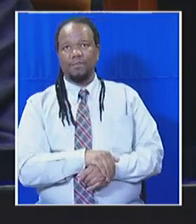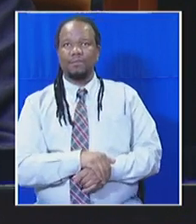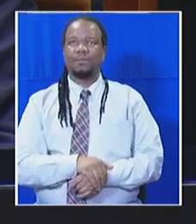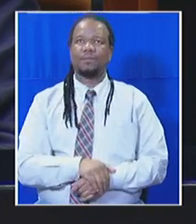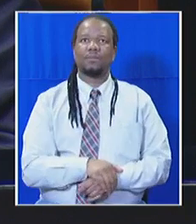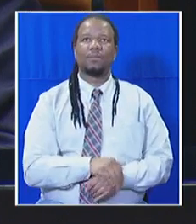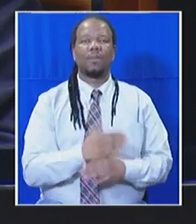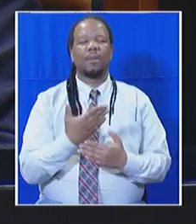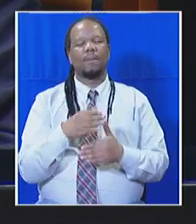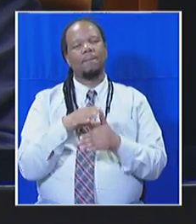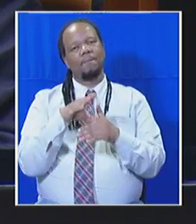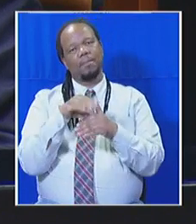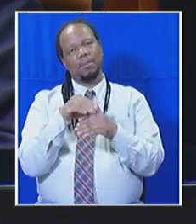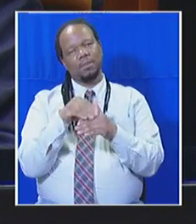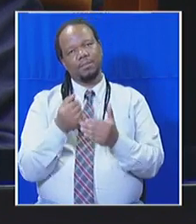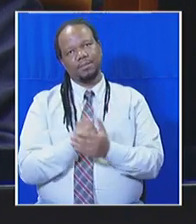Honorable members,